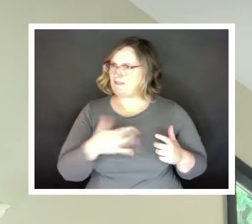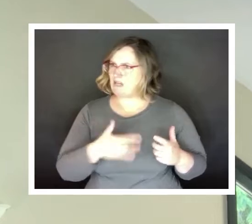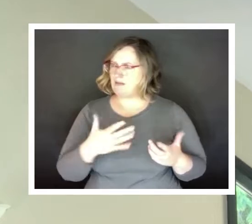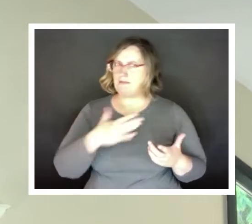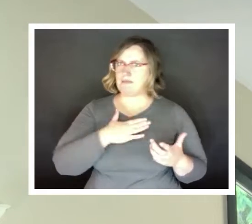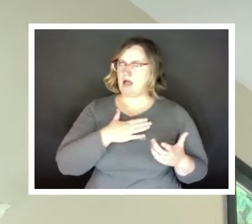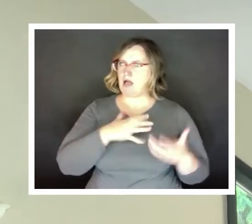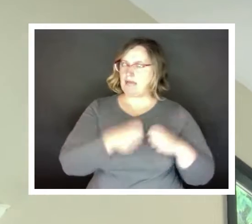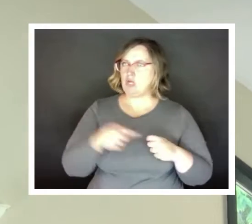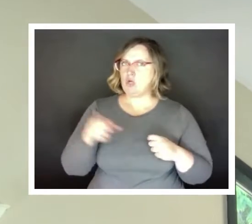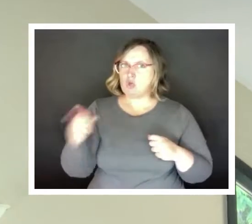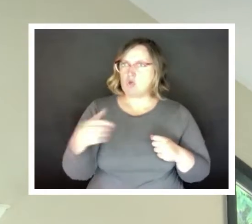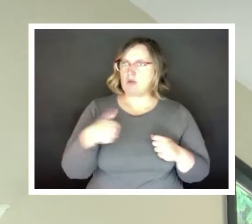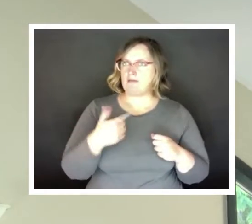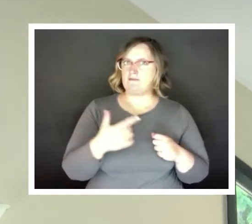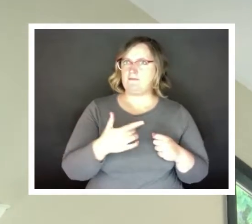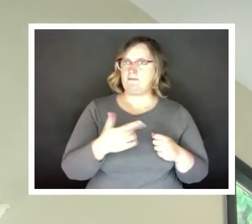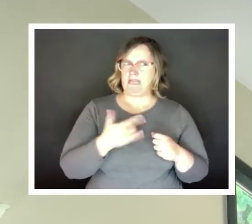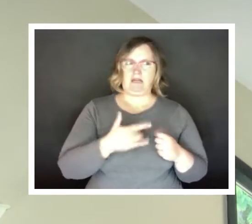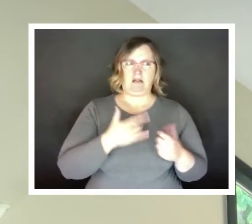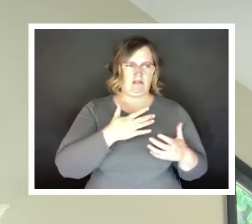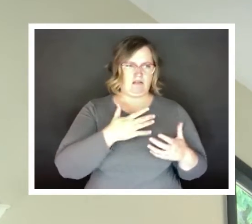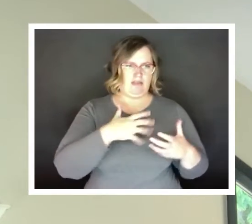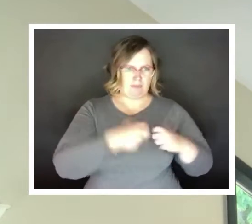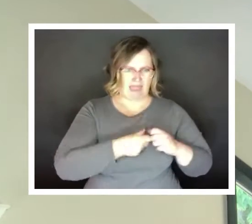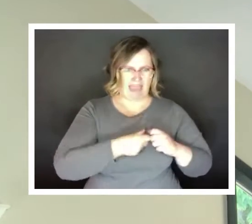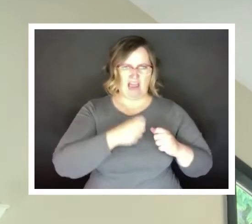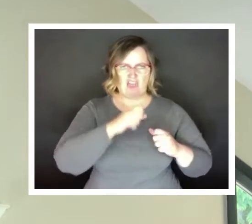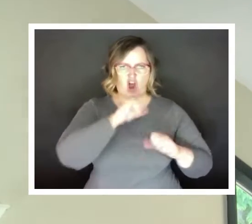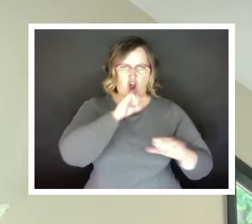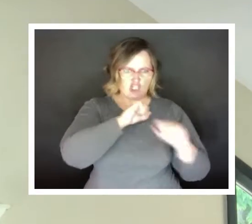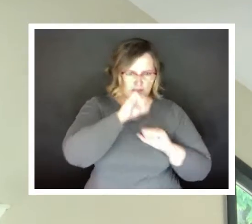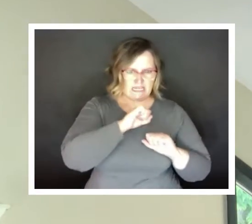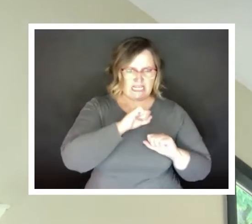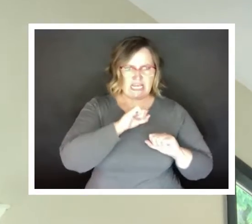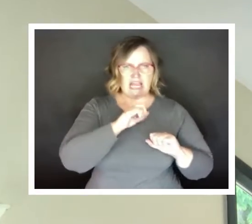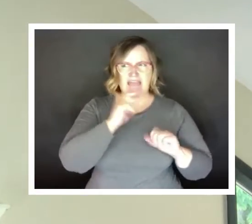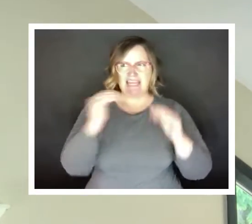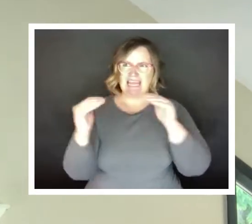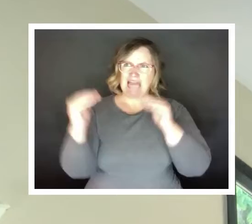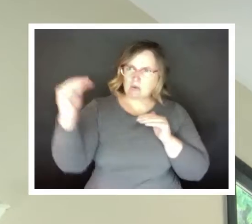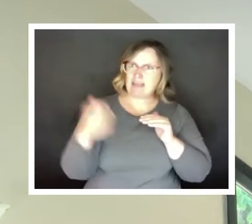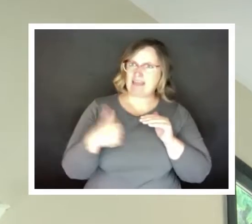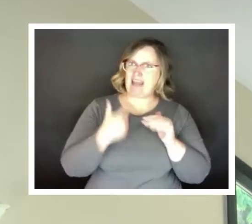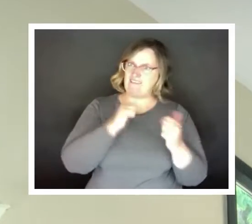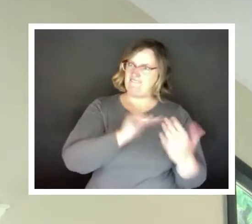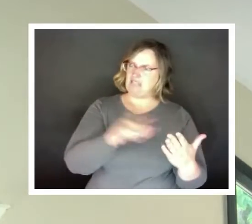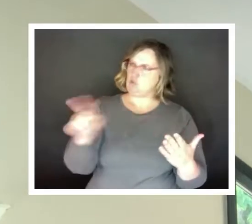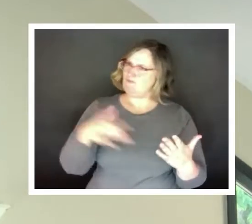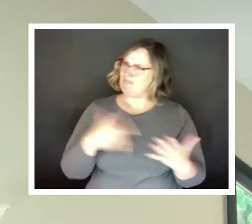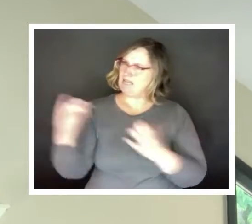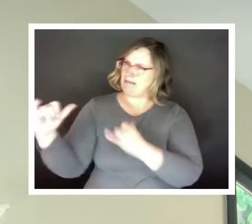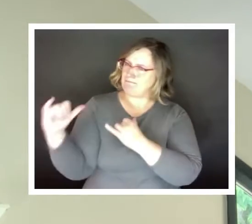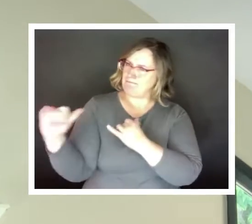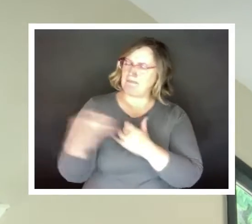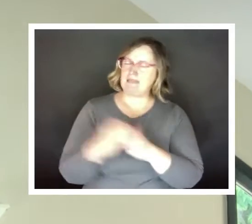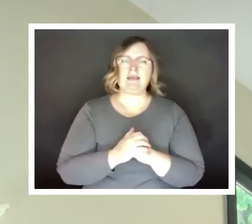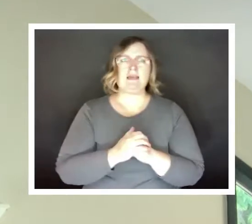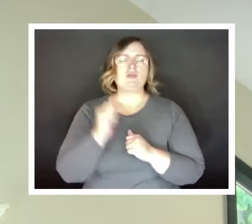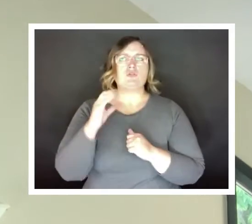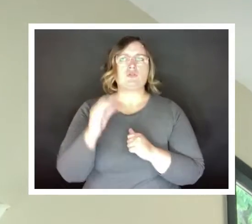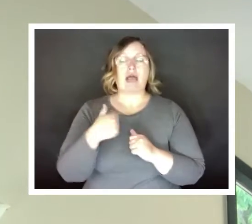feel, whether you know it or not, the pain and the hardship and the inequity that I face. And so as we build